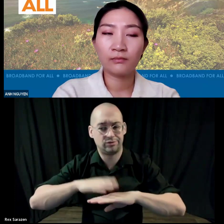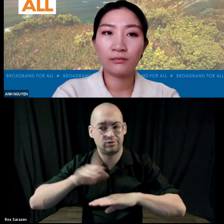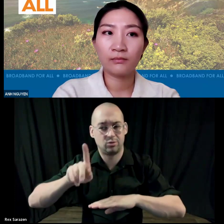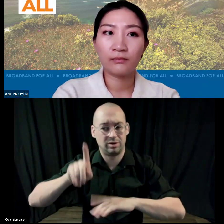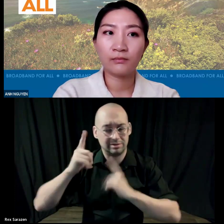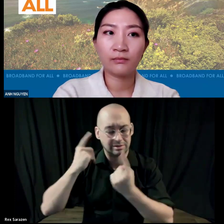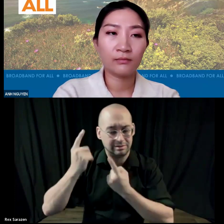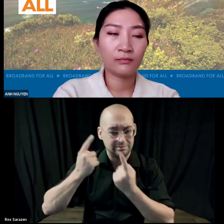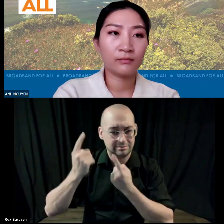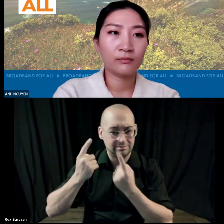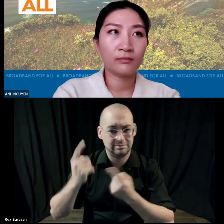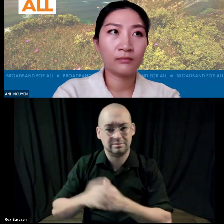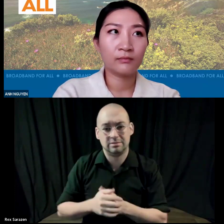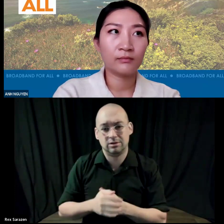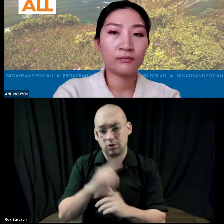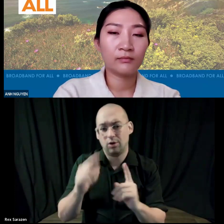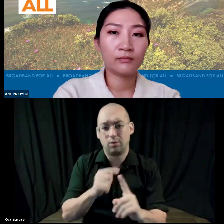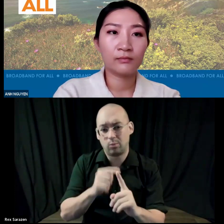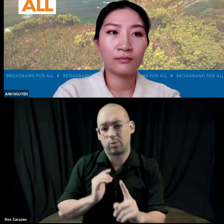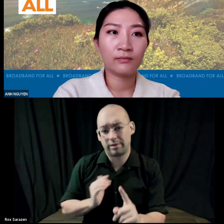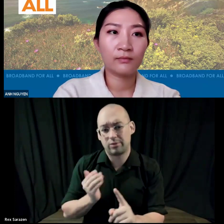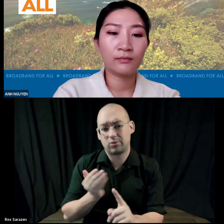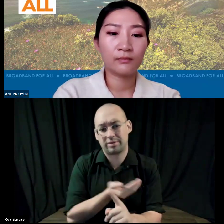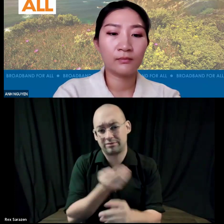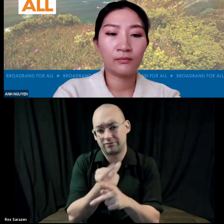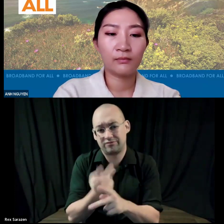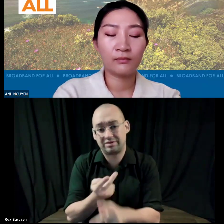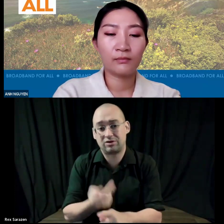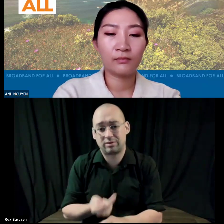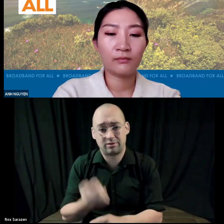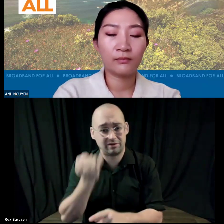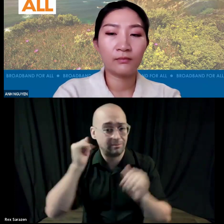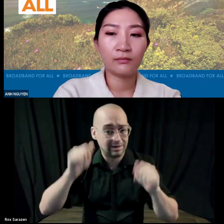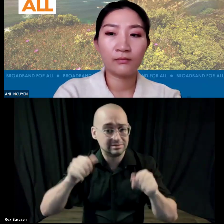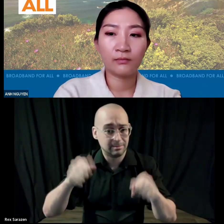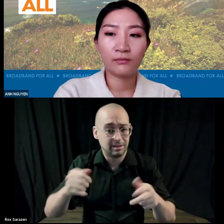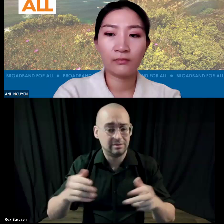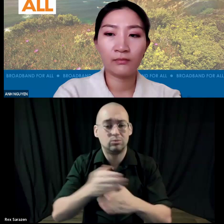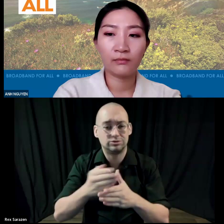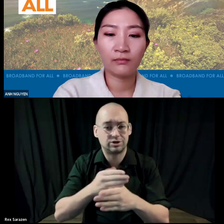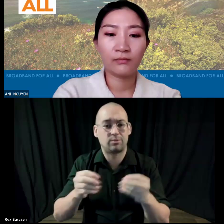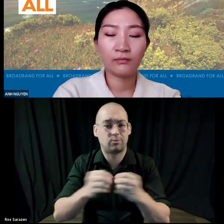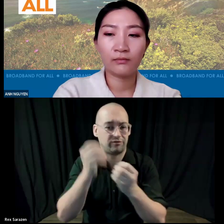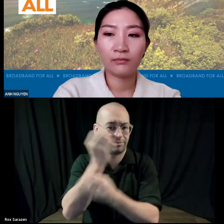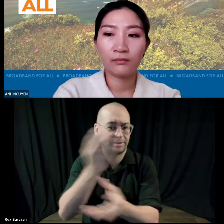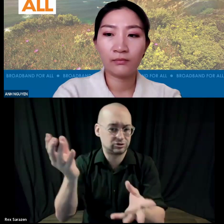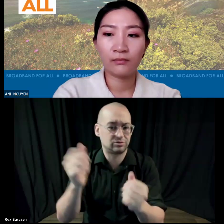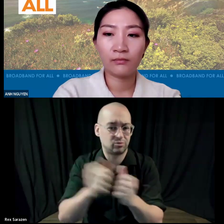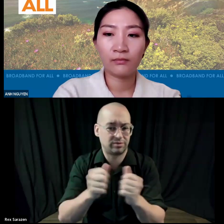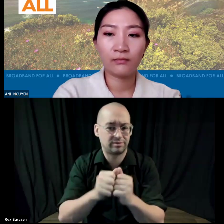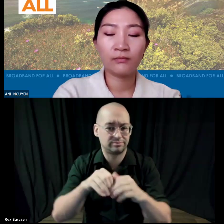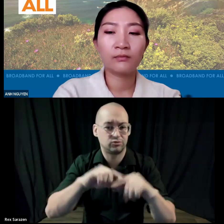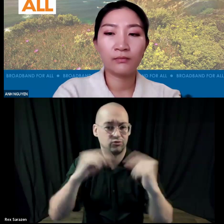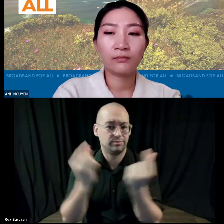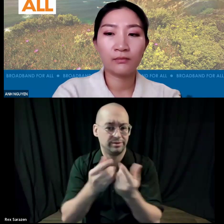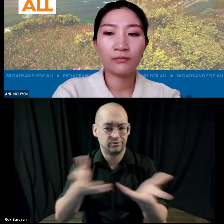And as soon as we figure out if those are possible, we'll share more information with the ecosystem here.